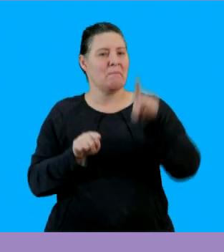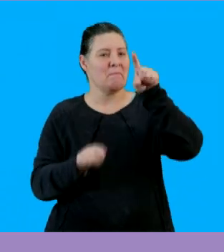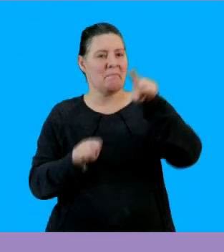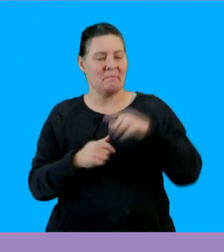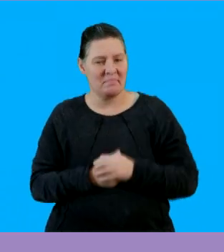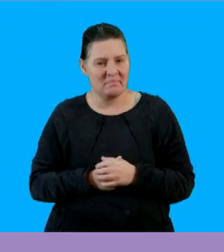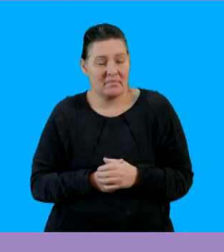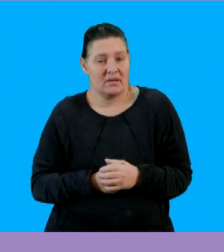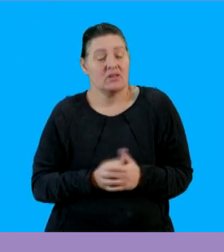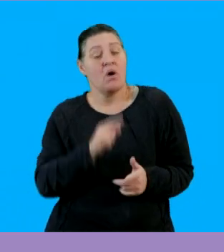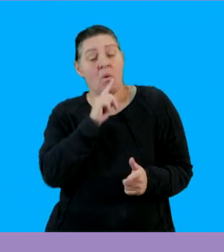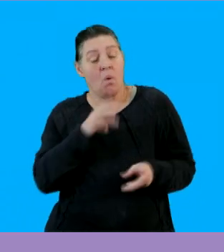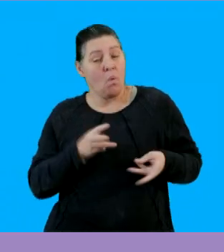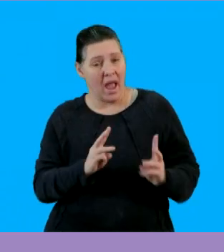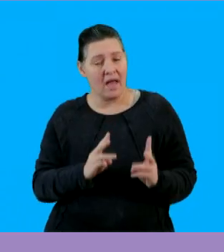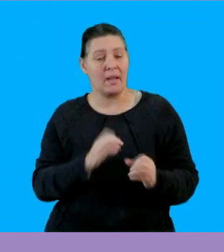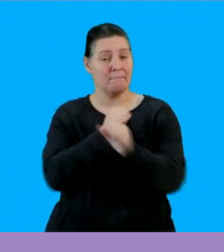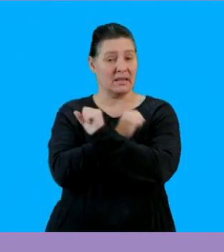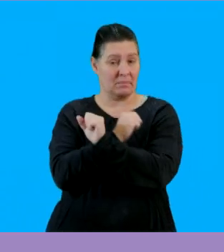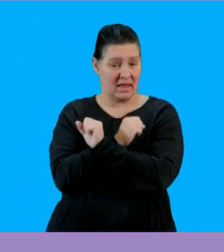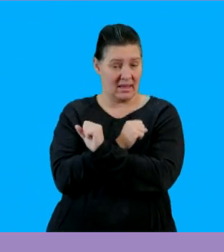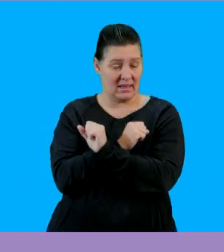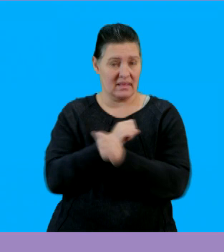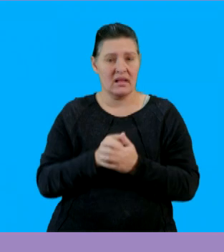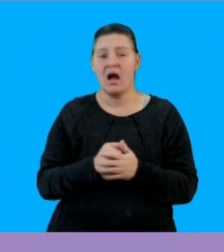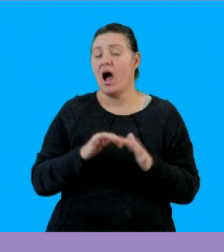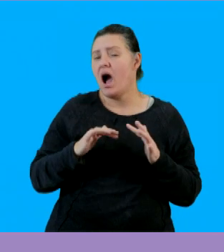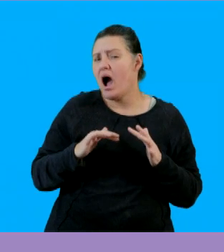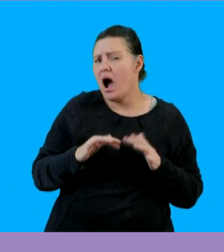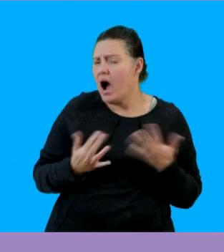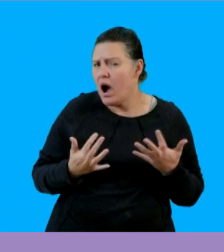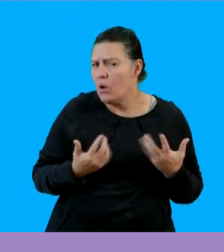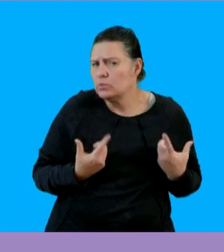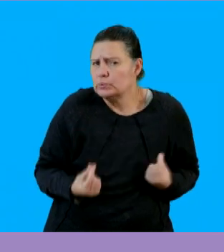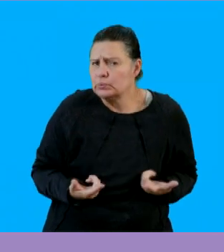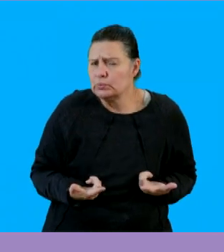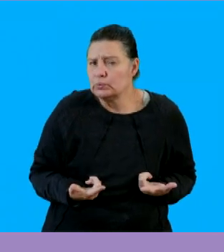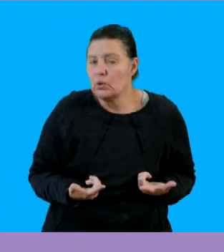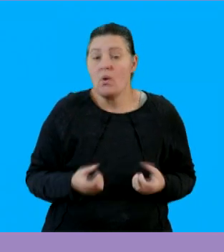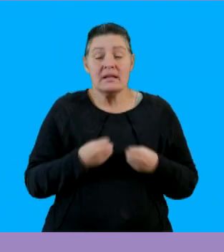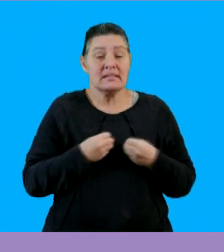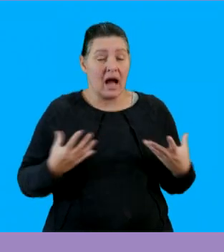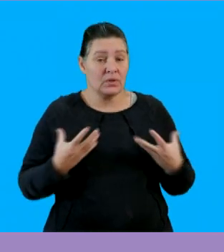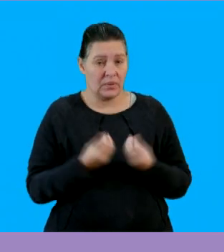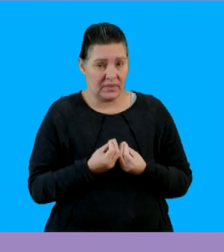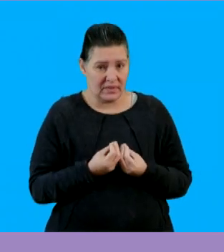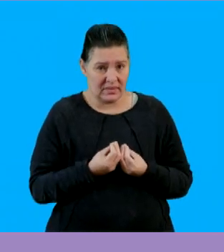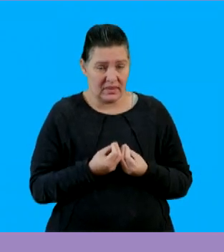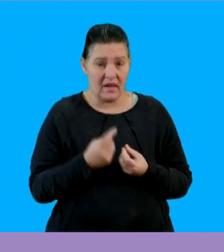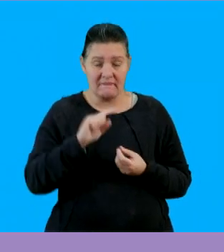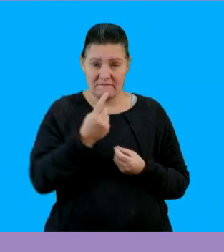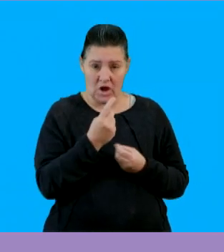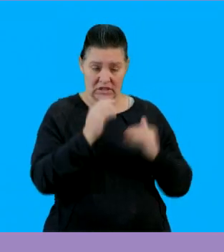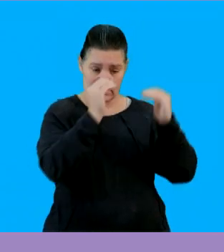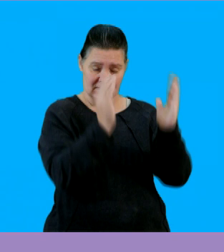there? Now you must remember this method that we used of multiplying. How did we do it? We started with now